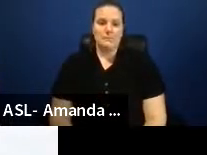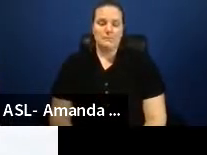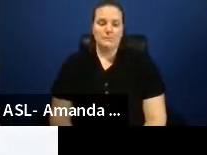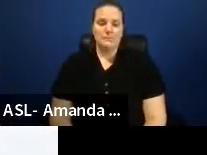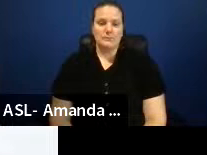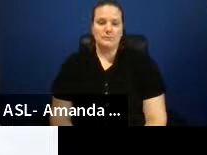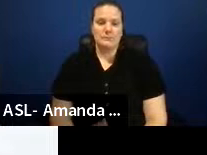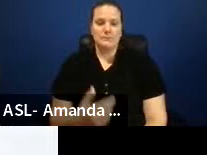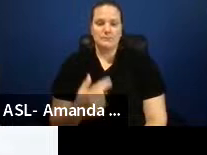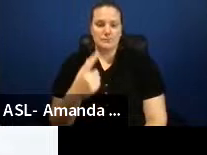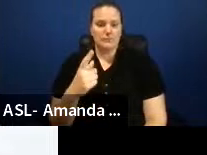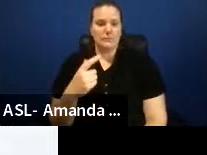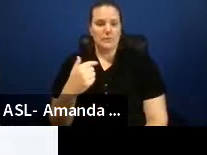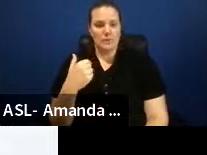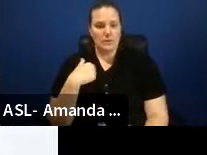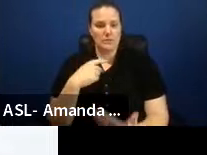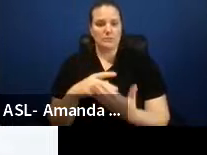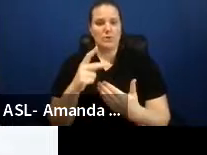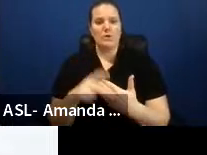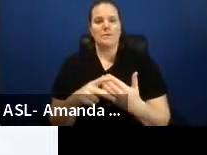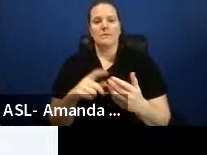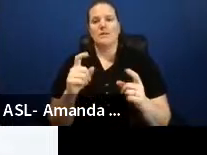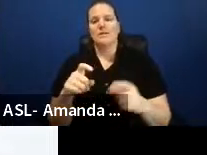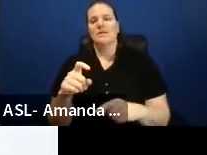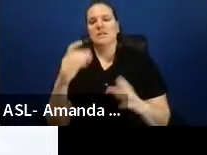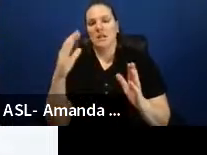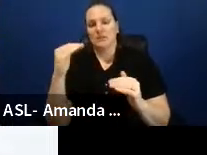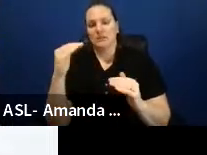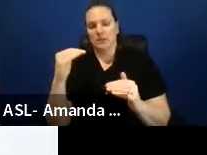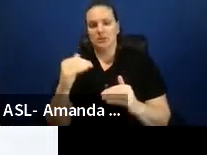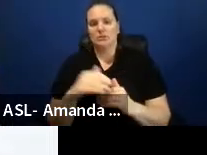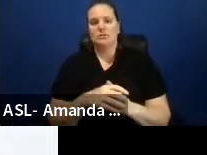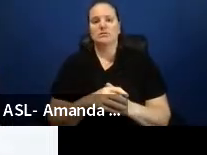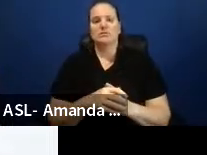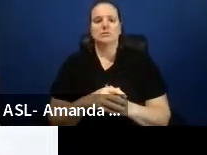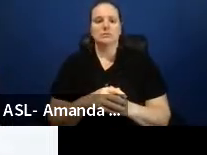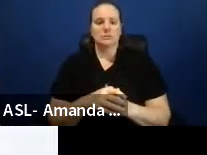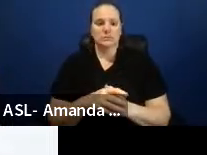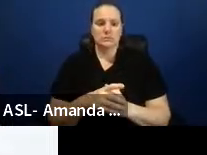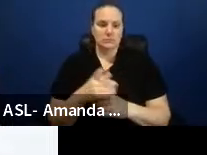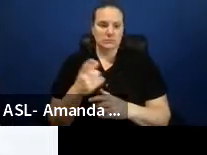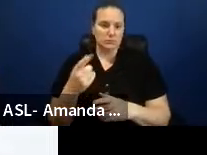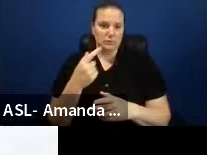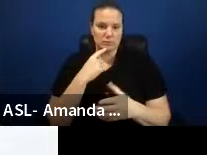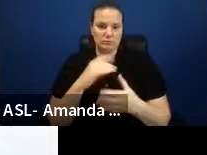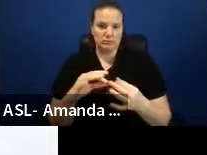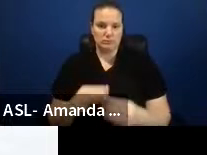to the needs and expectations that all of us have.